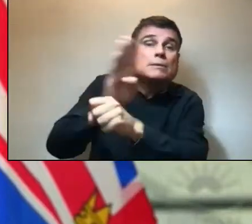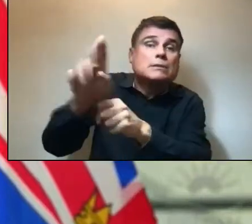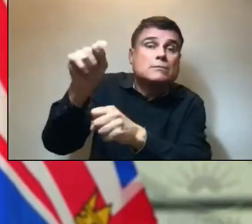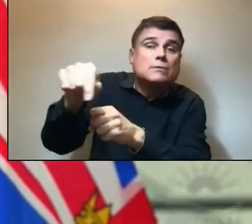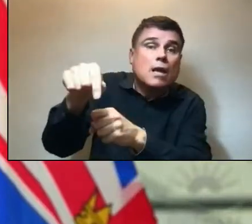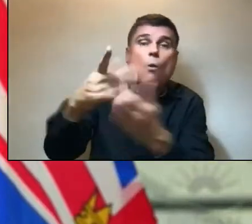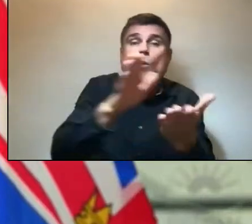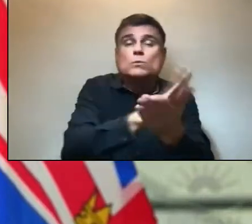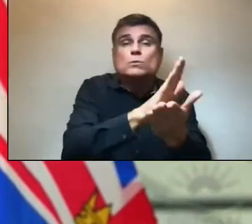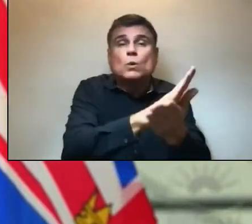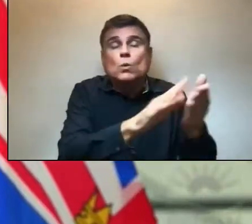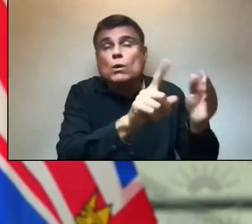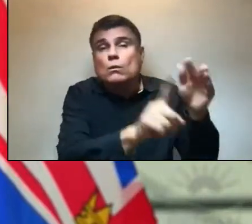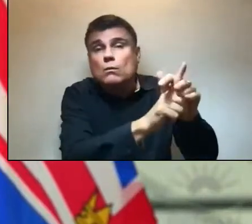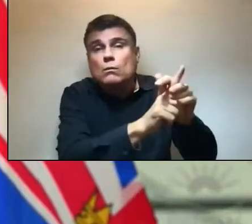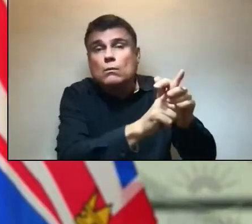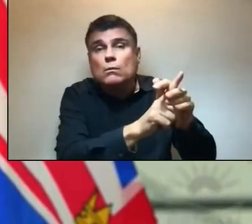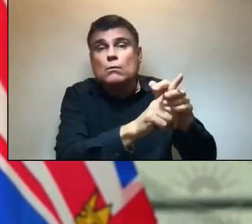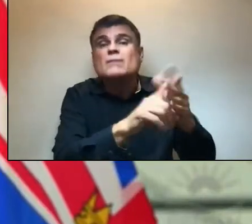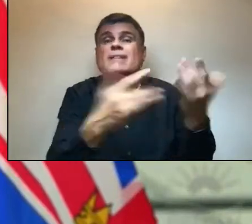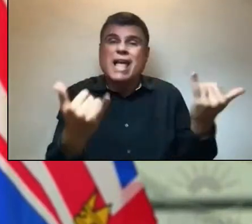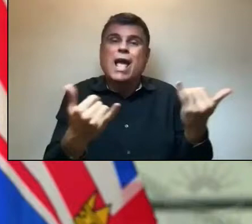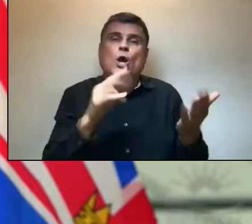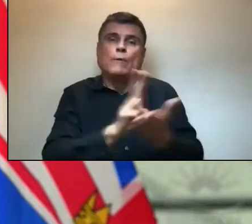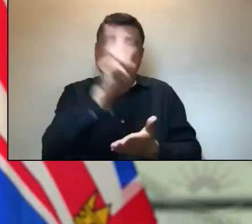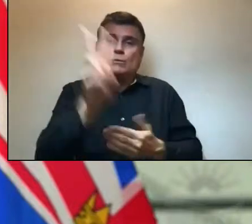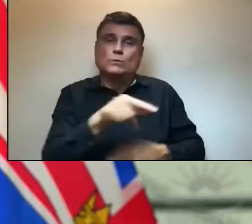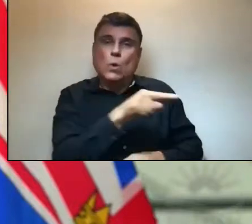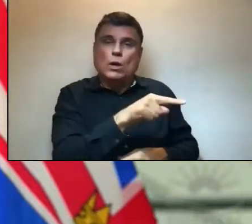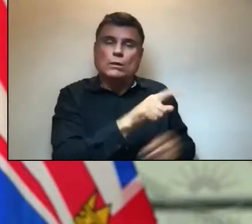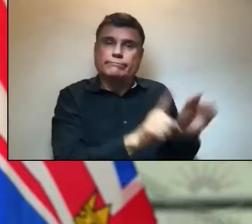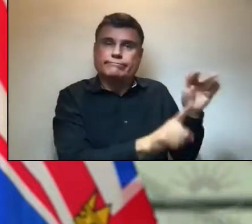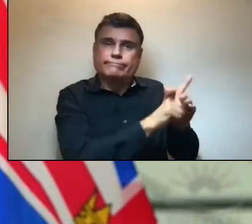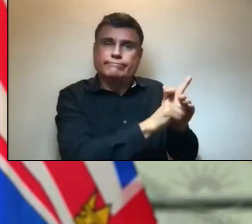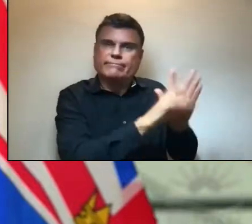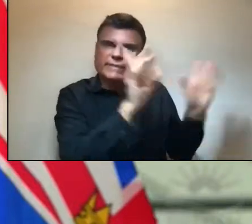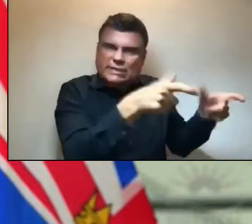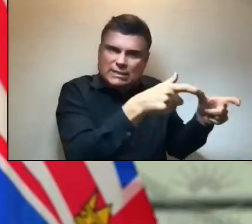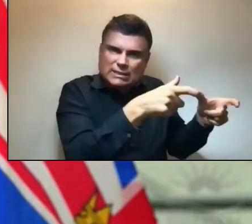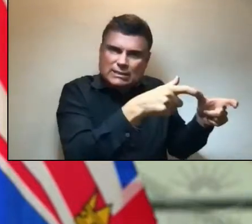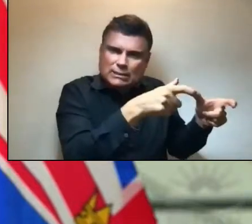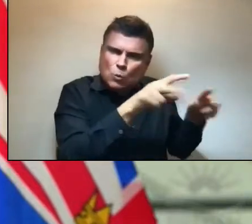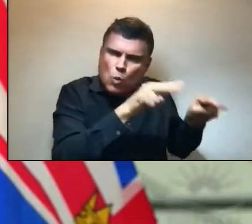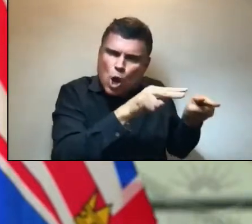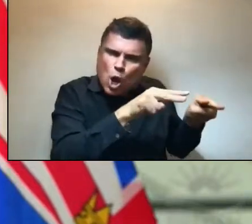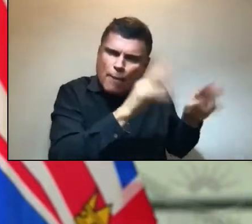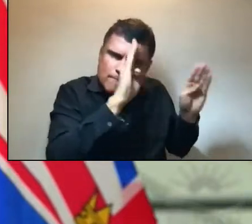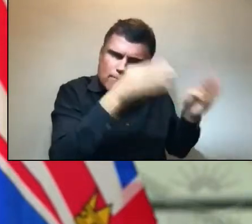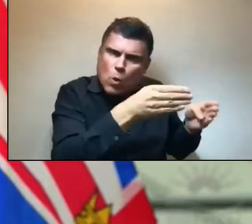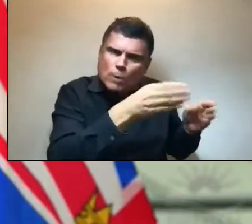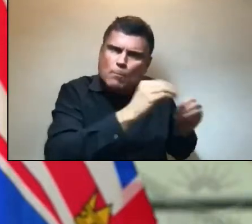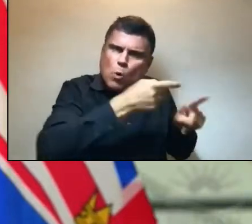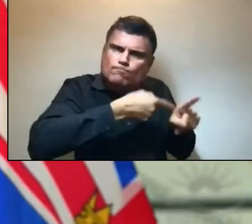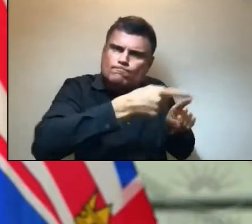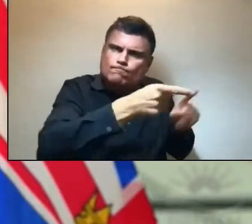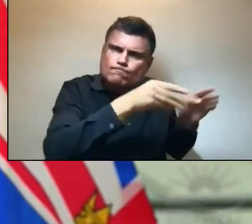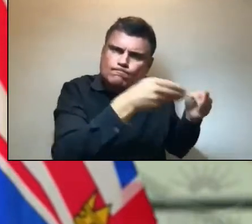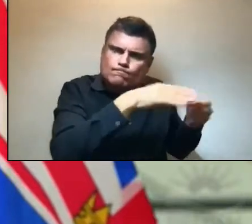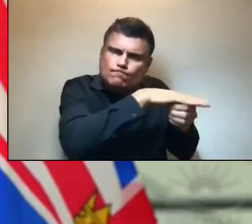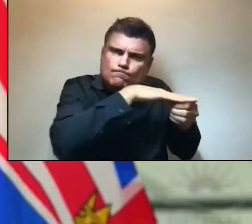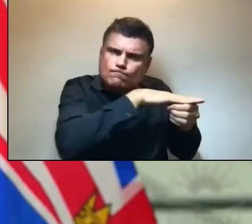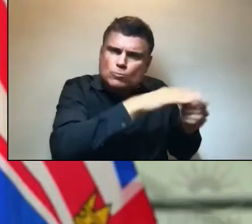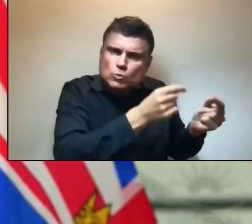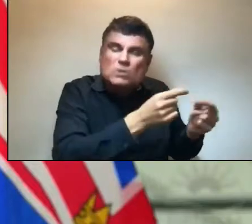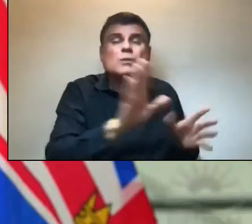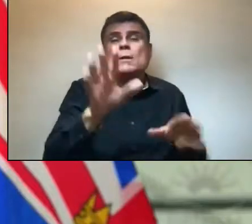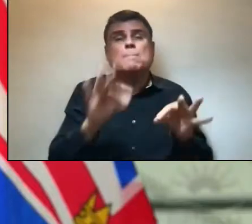one on Vancouver Island. So I think we need to recognize that this virus is with us and it spreads, and